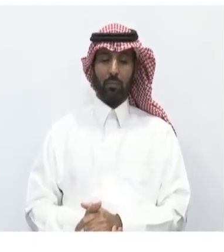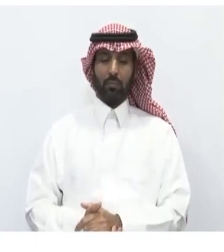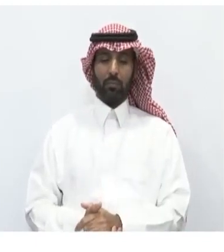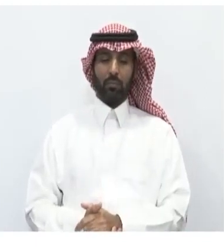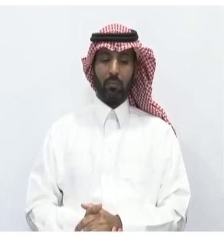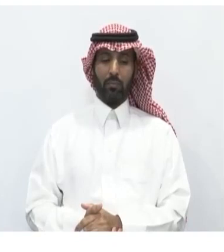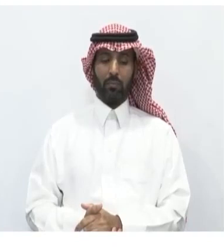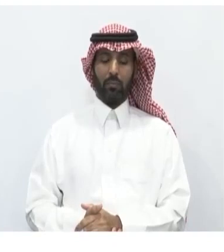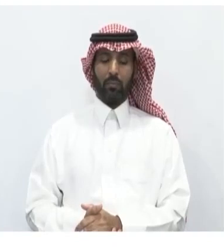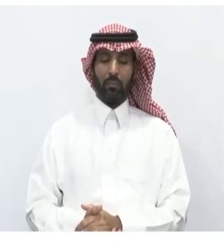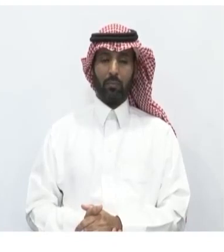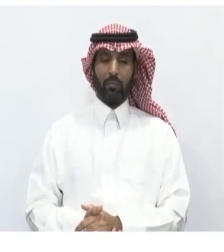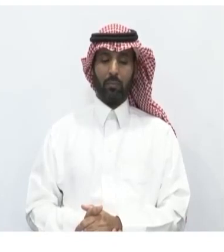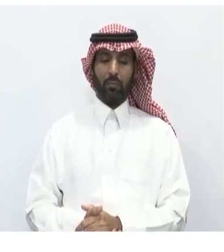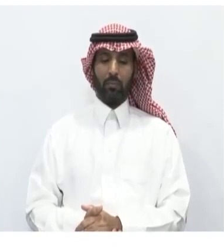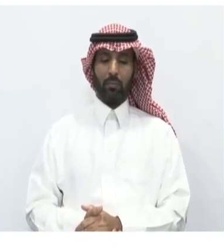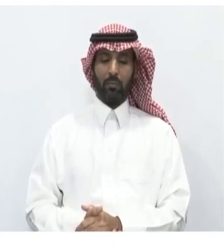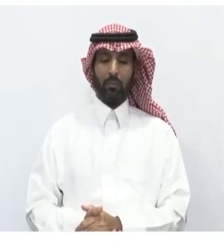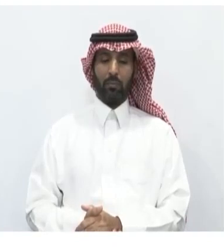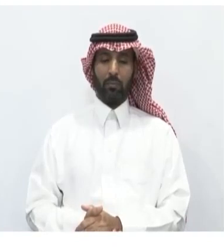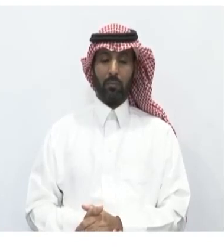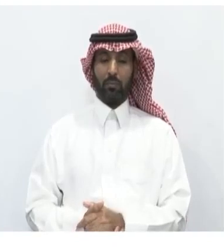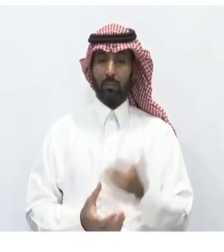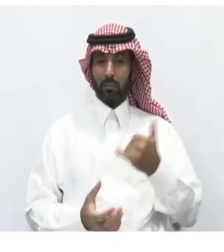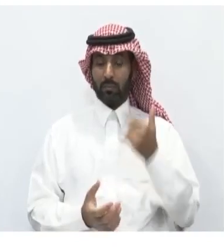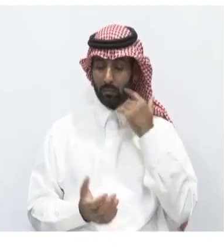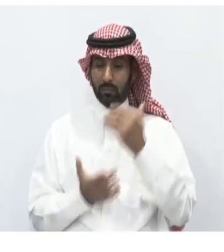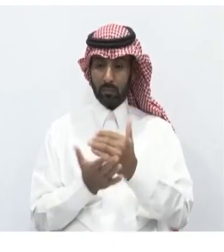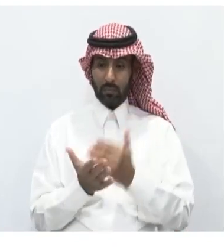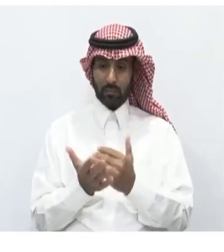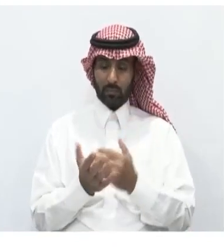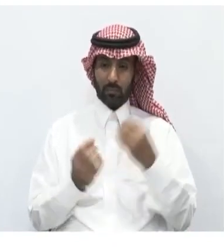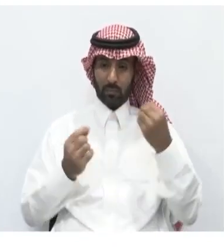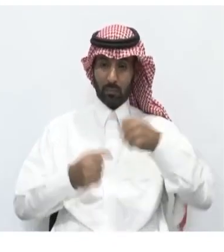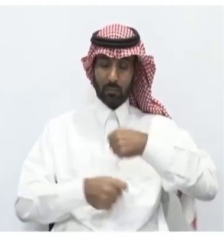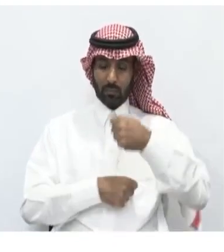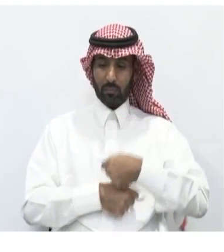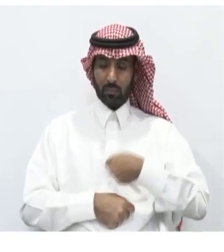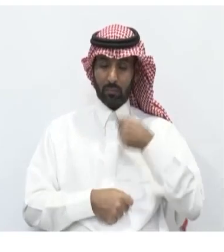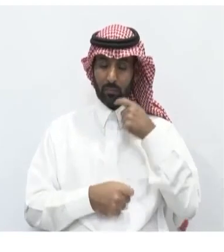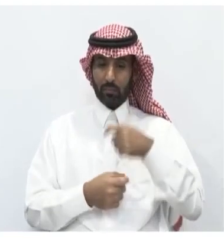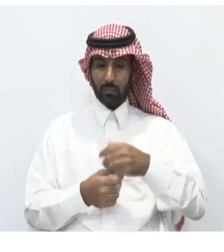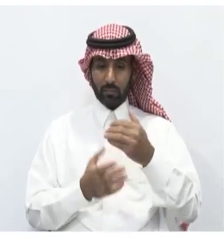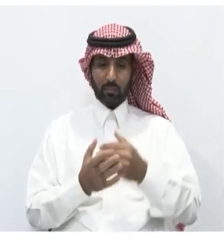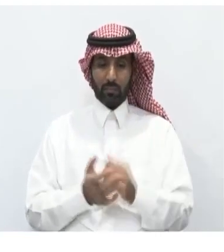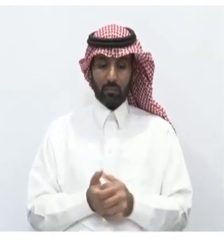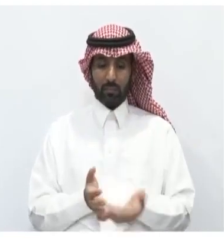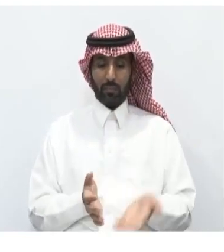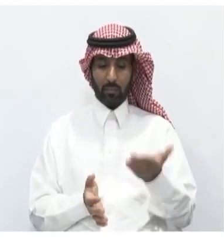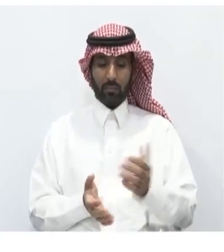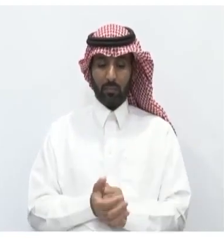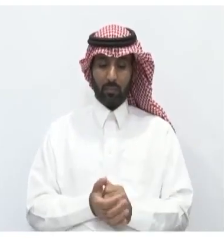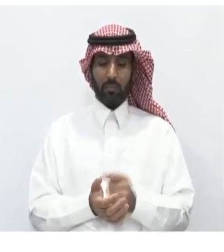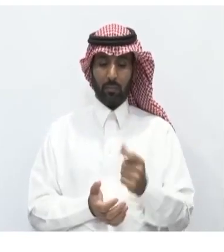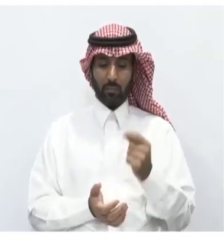check your answers. The most important rule of thumb when packing a backpack is to pack light. You may think it's a